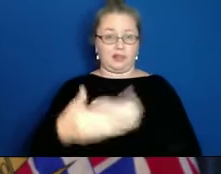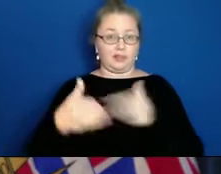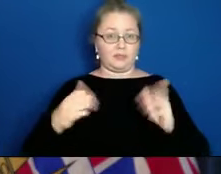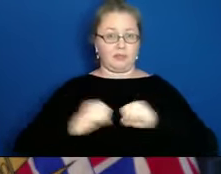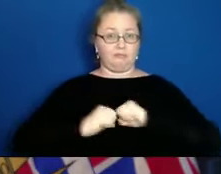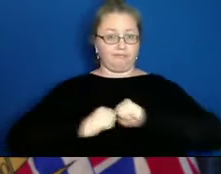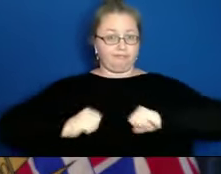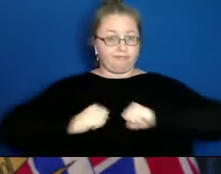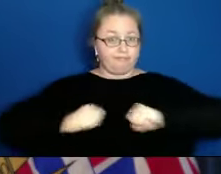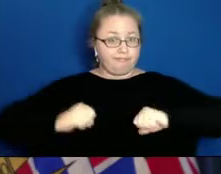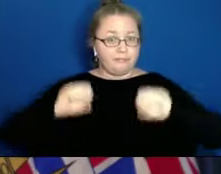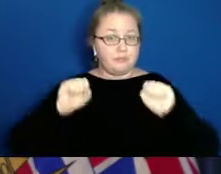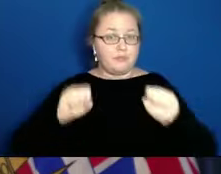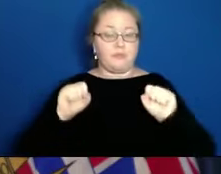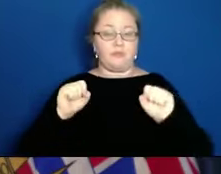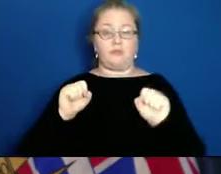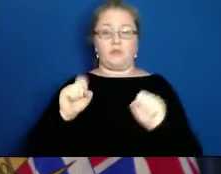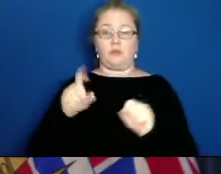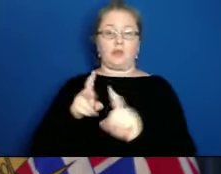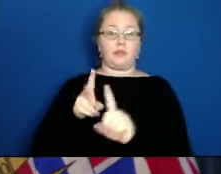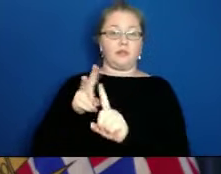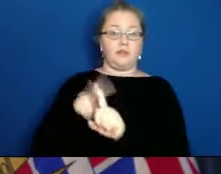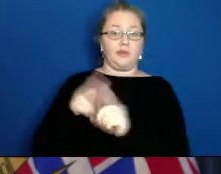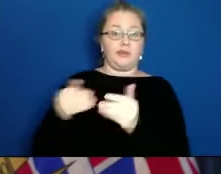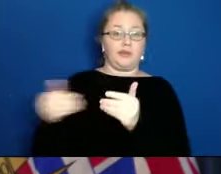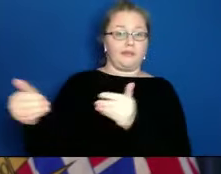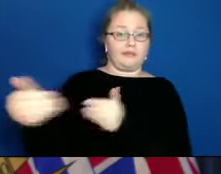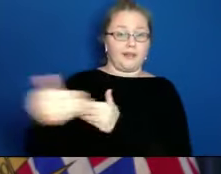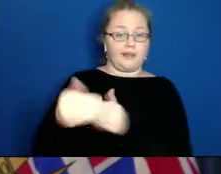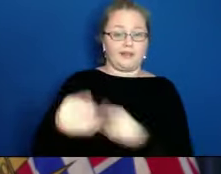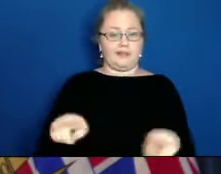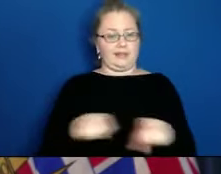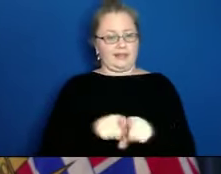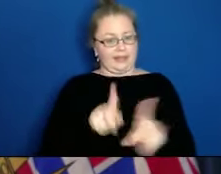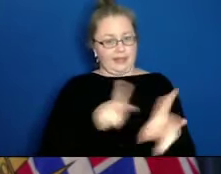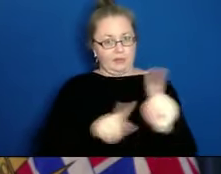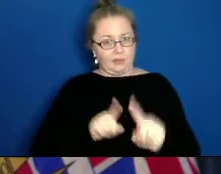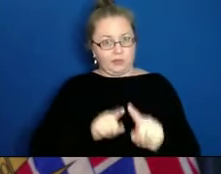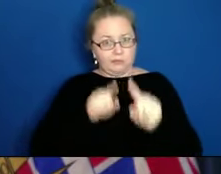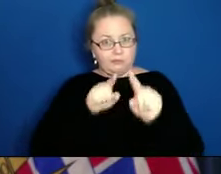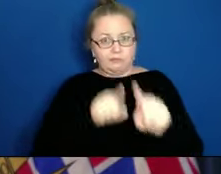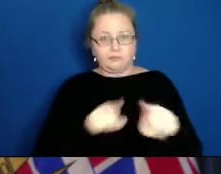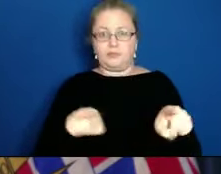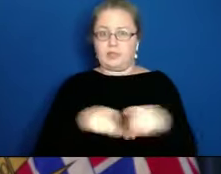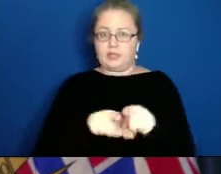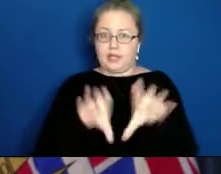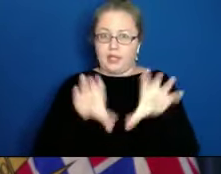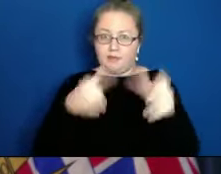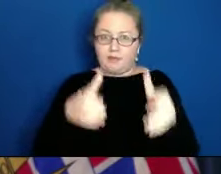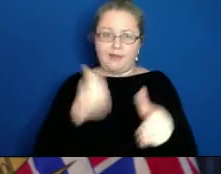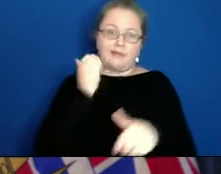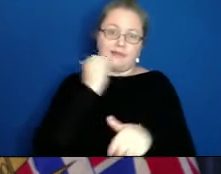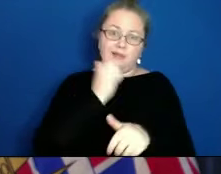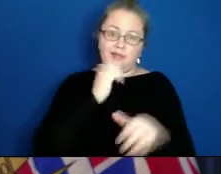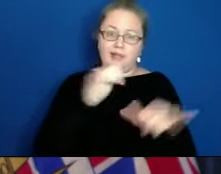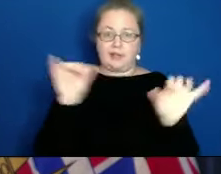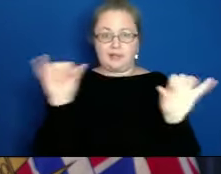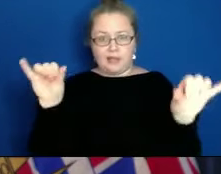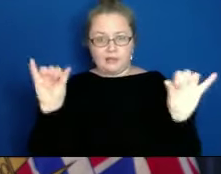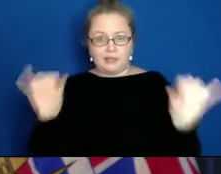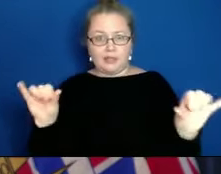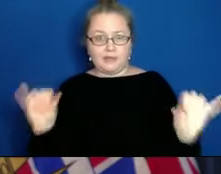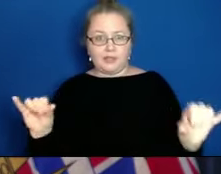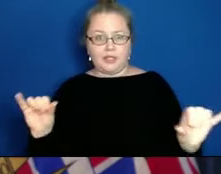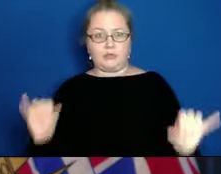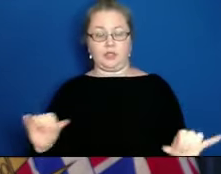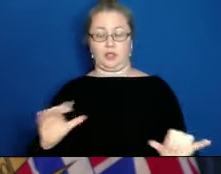example, and have the same class with the same people at the same time. So there's a number of new guidelines that are being finalized and will